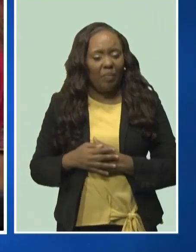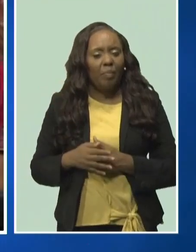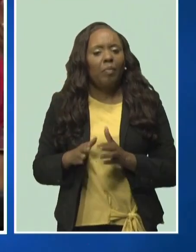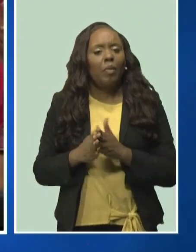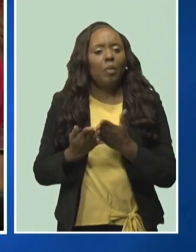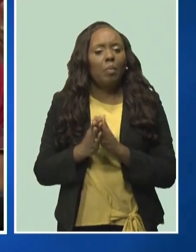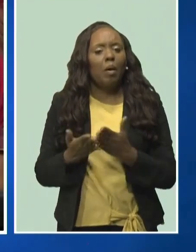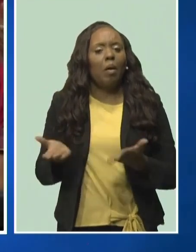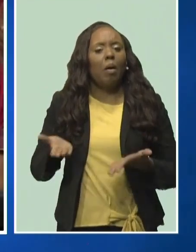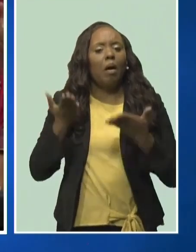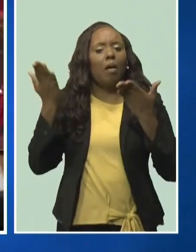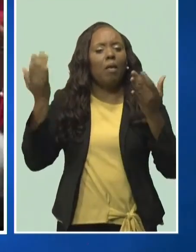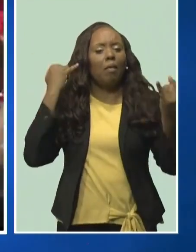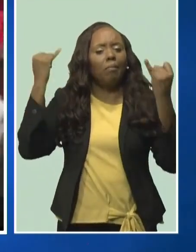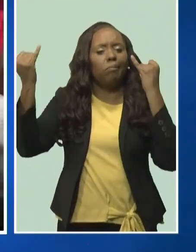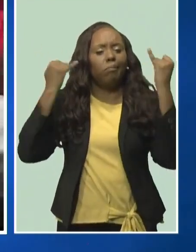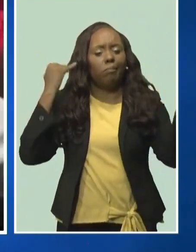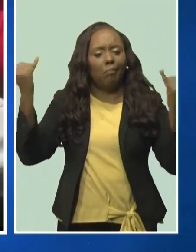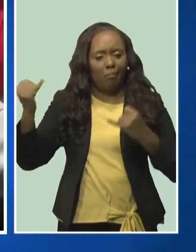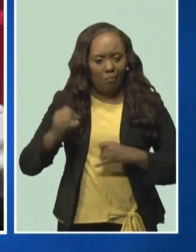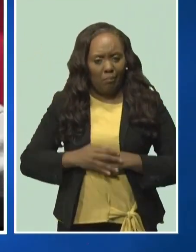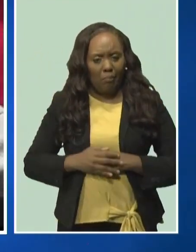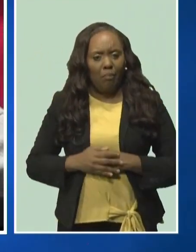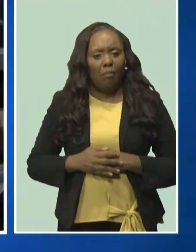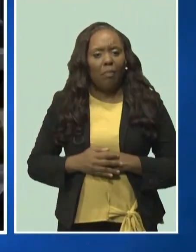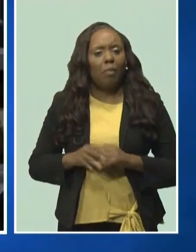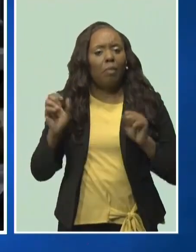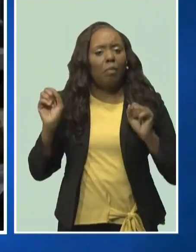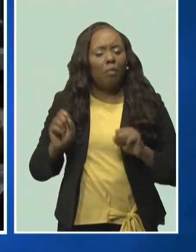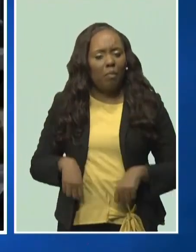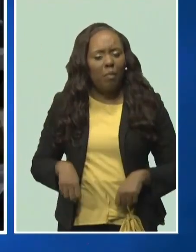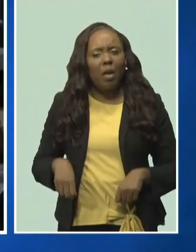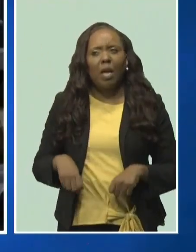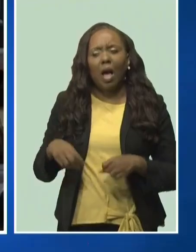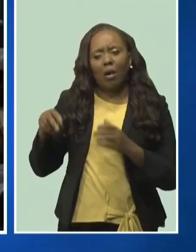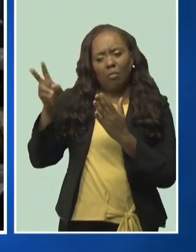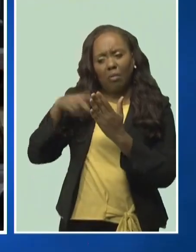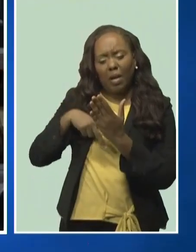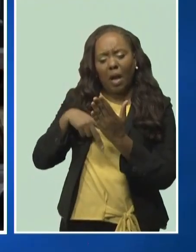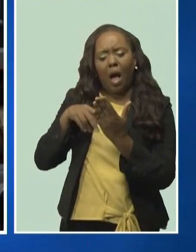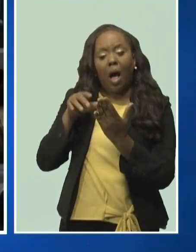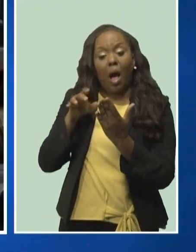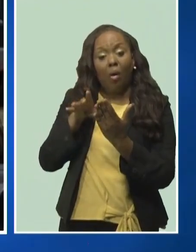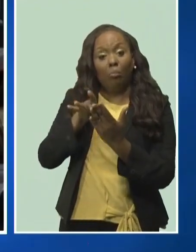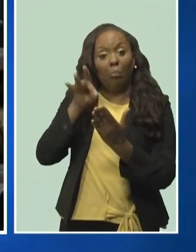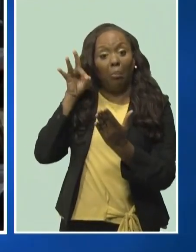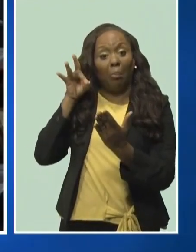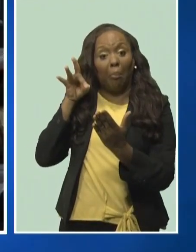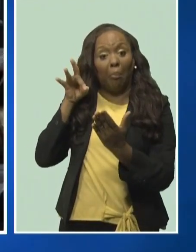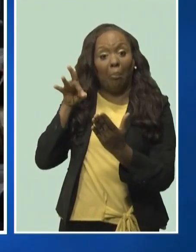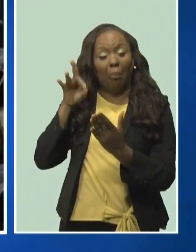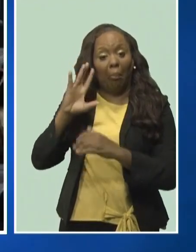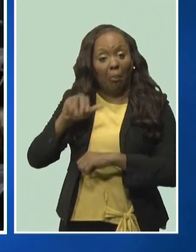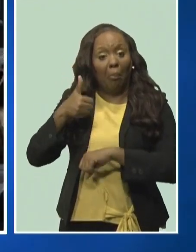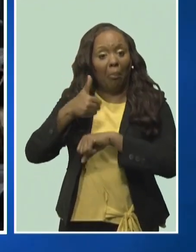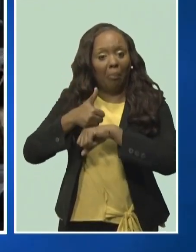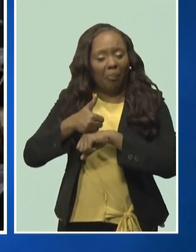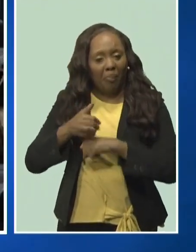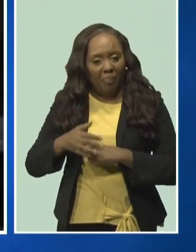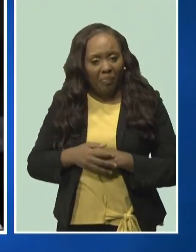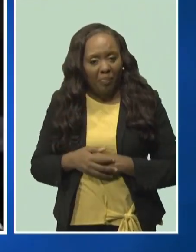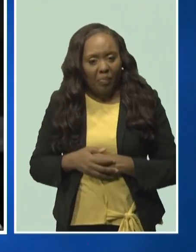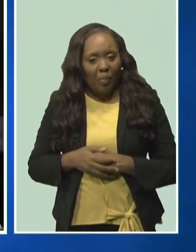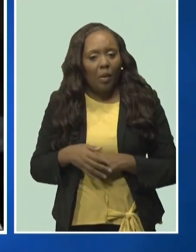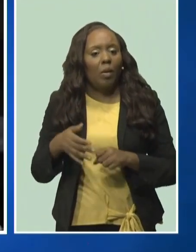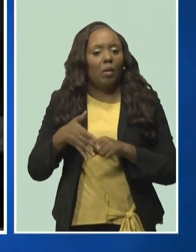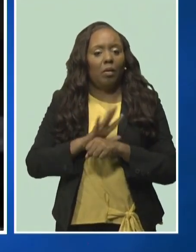the regional private sector can implement to increase profitability and customer satisfaction. Now, according to her, it suggests the